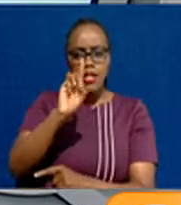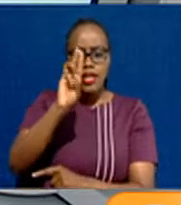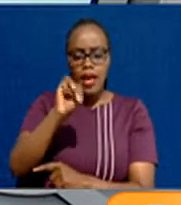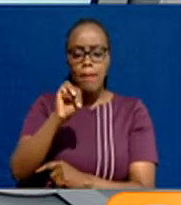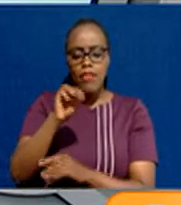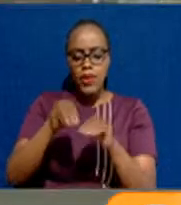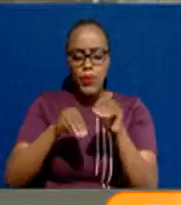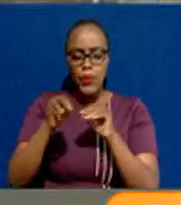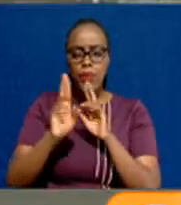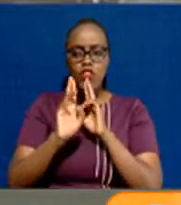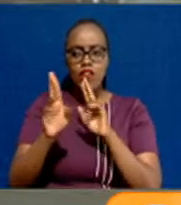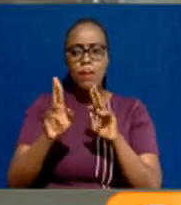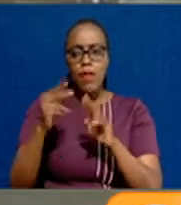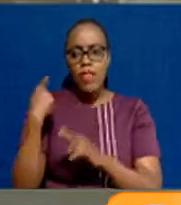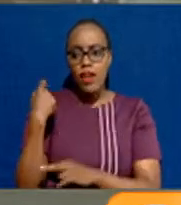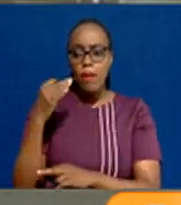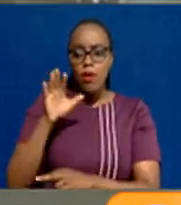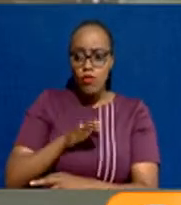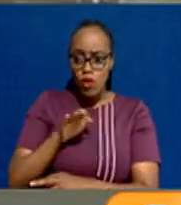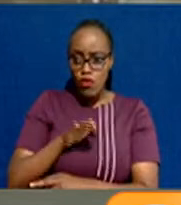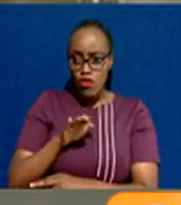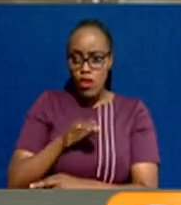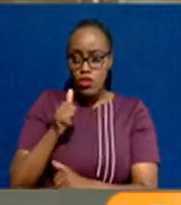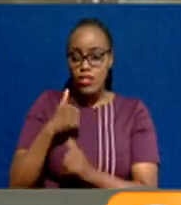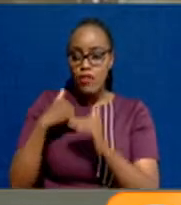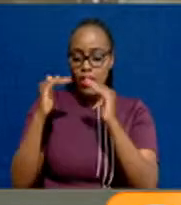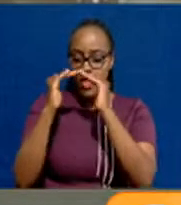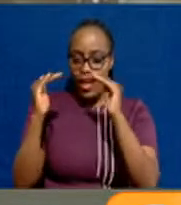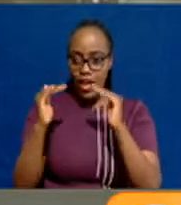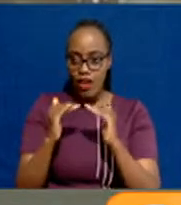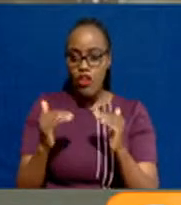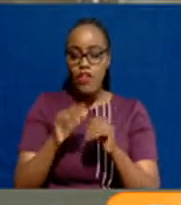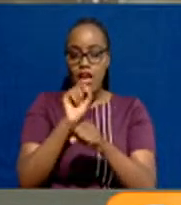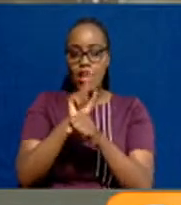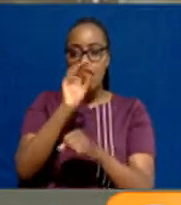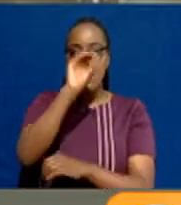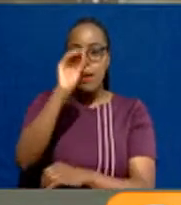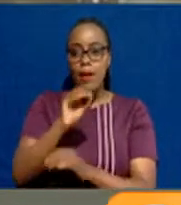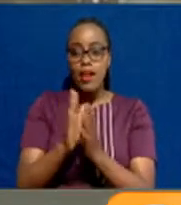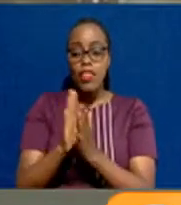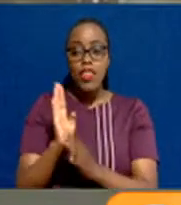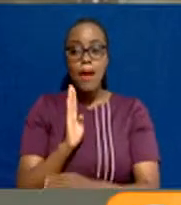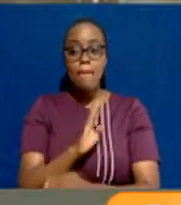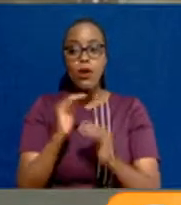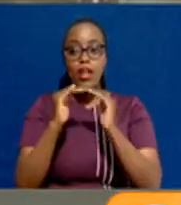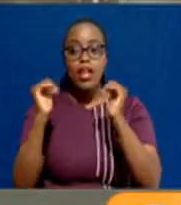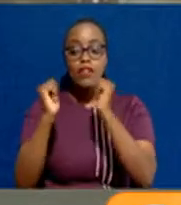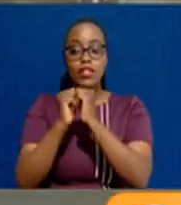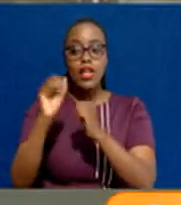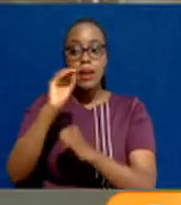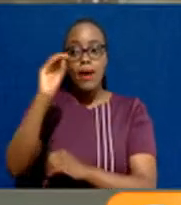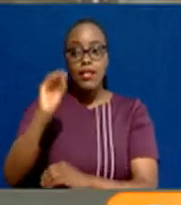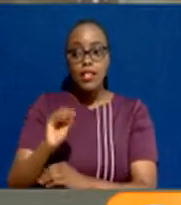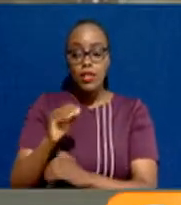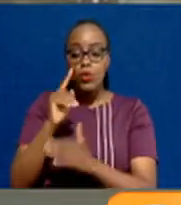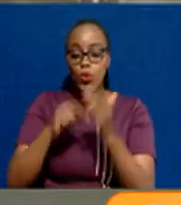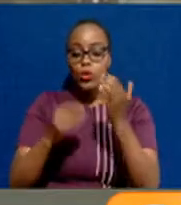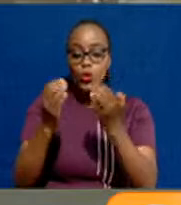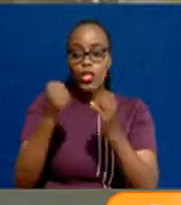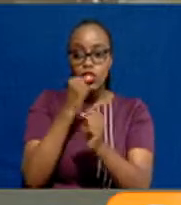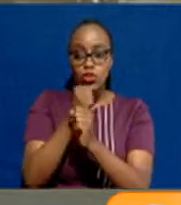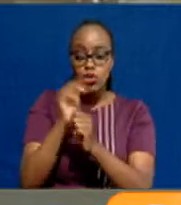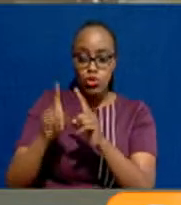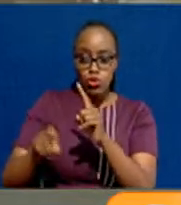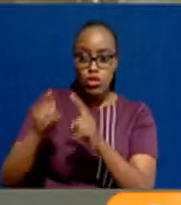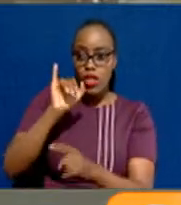report this year that the number of women at the C-suite level is at 11%. At the board level, 10%. What needs to be done to